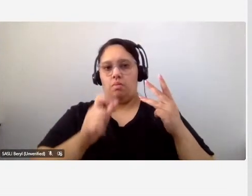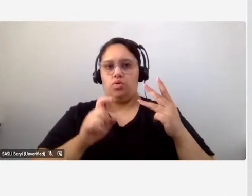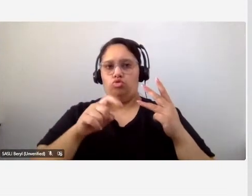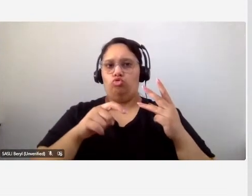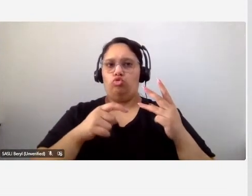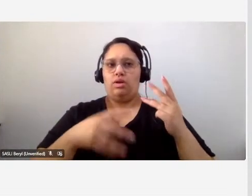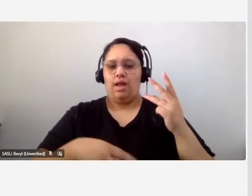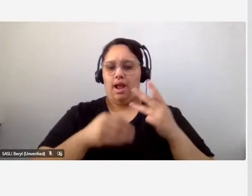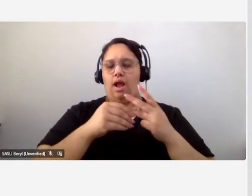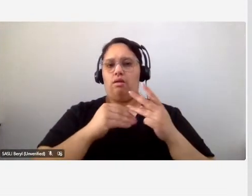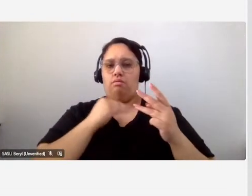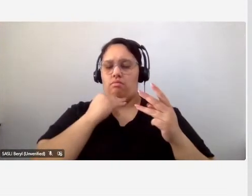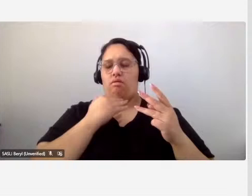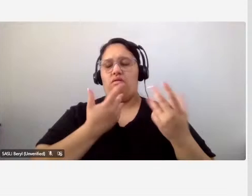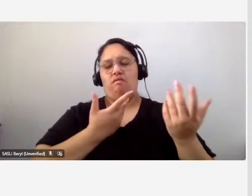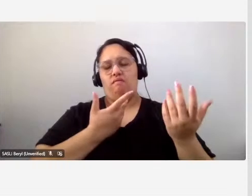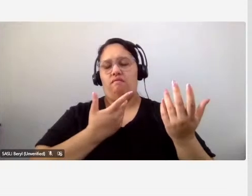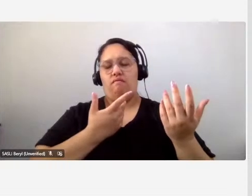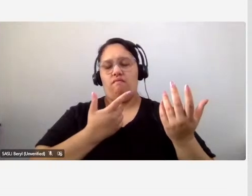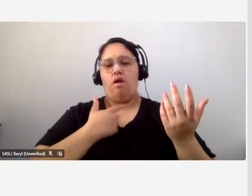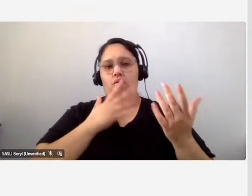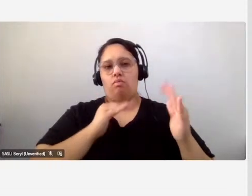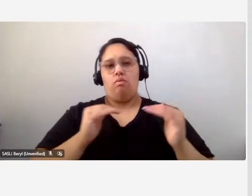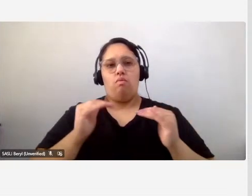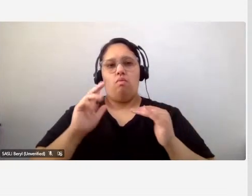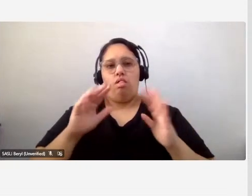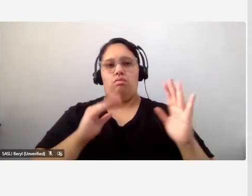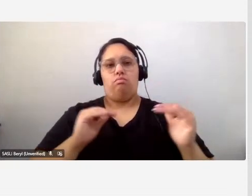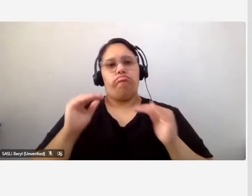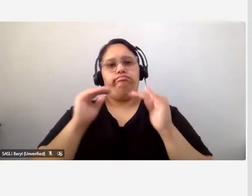be adequate and will be equitably